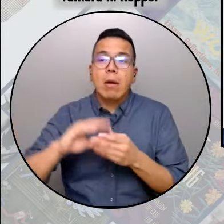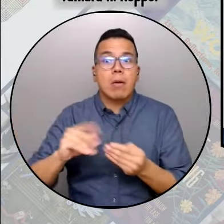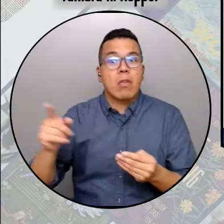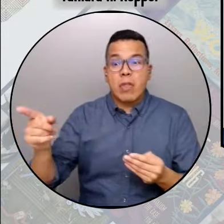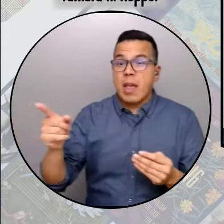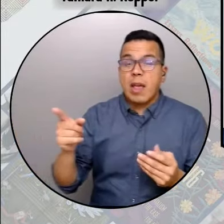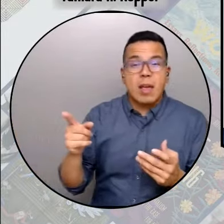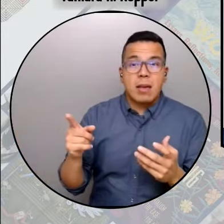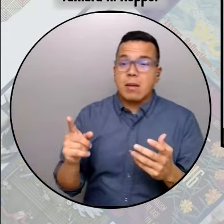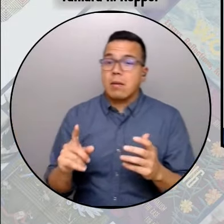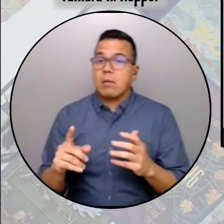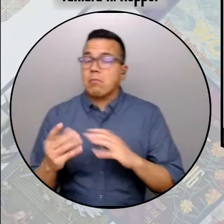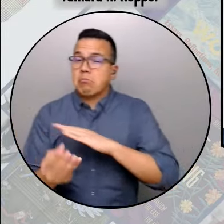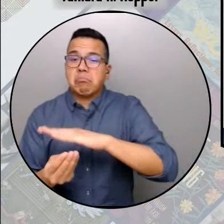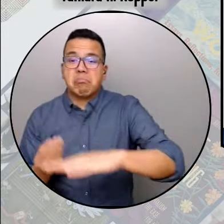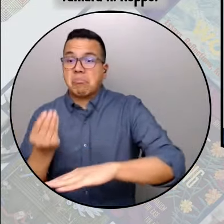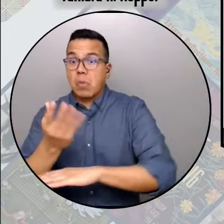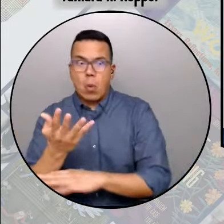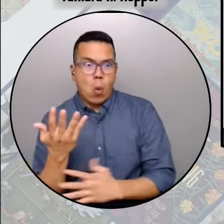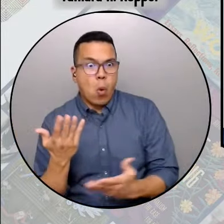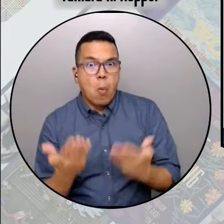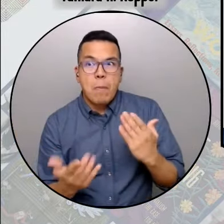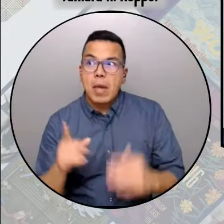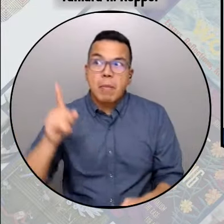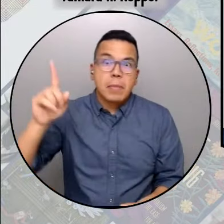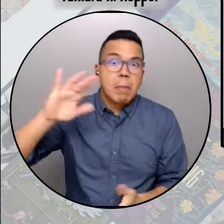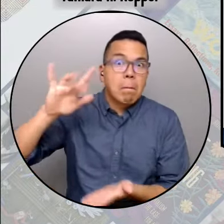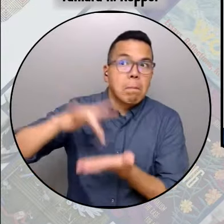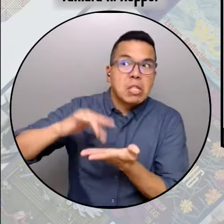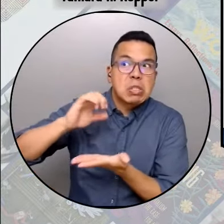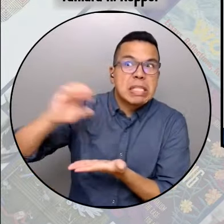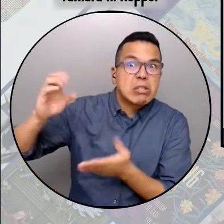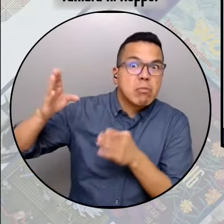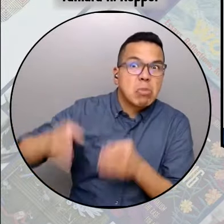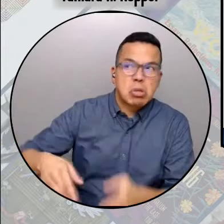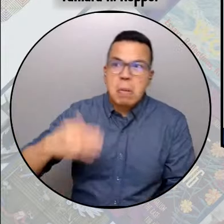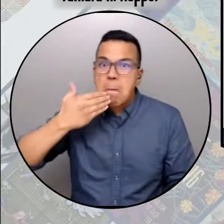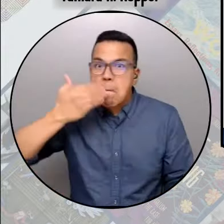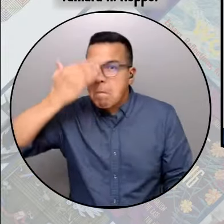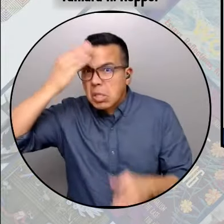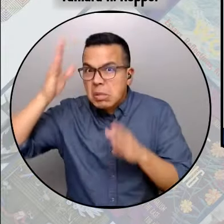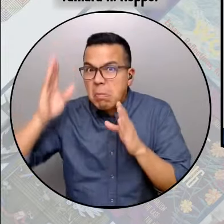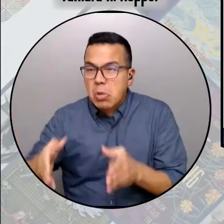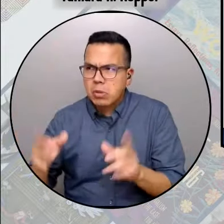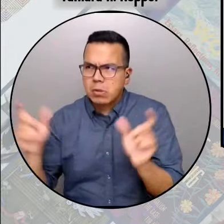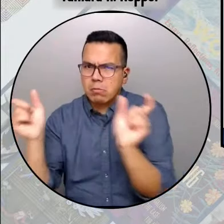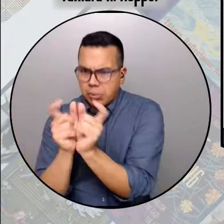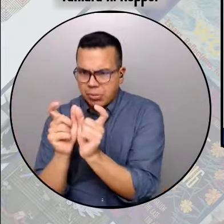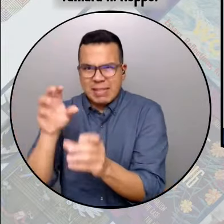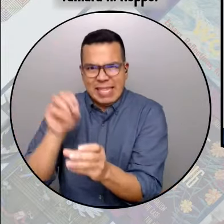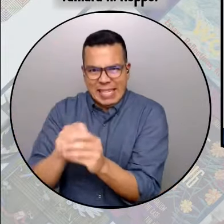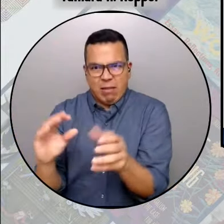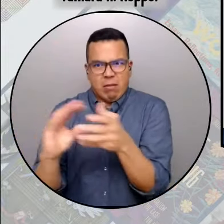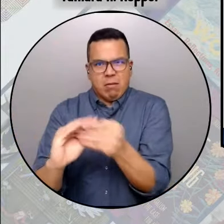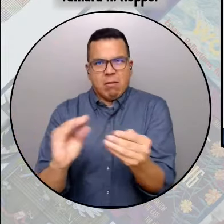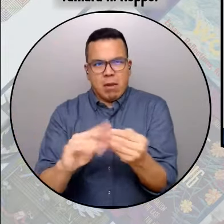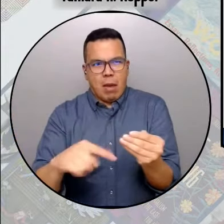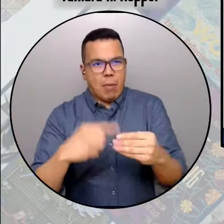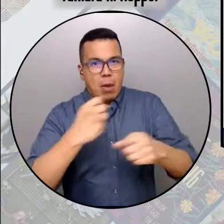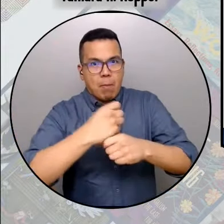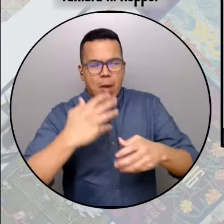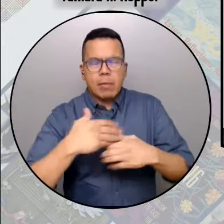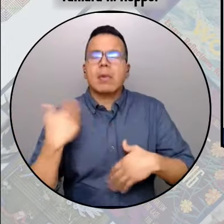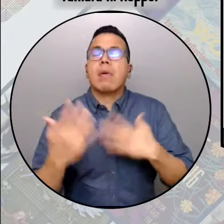explicitly suggesting that it was maybe a Middle Eastern person or a Muslim. Right. And they're putting that out there. And it ends up being a